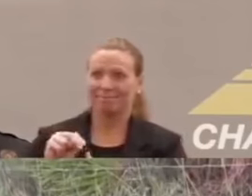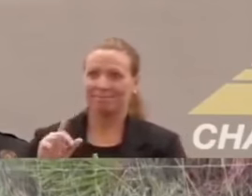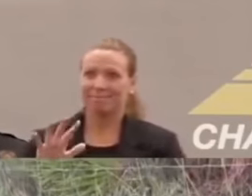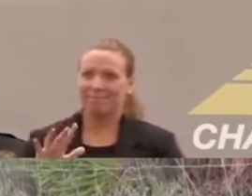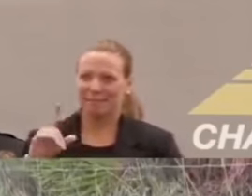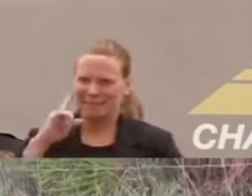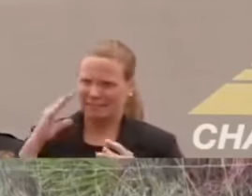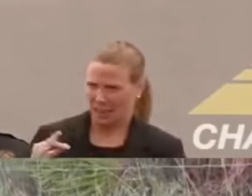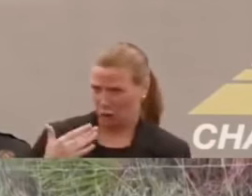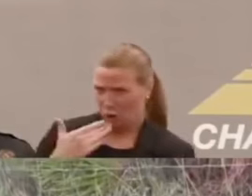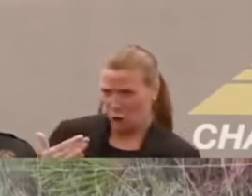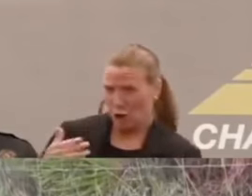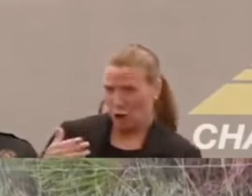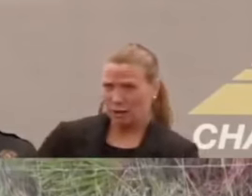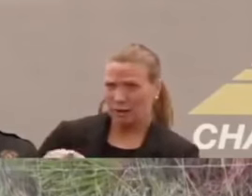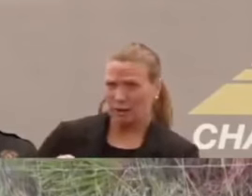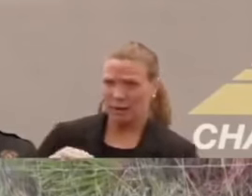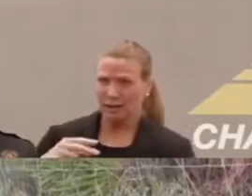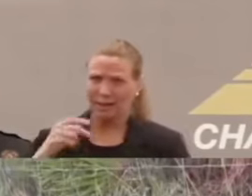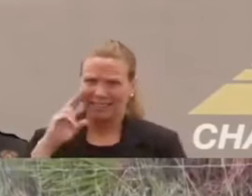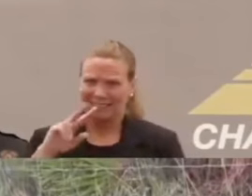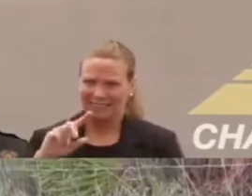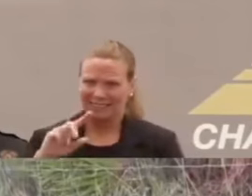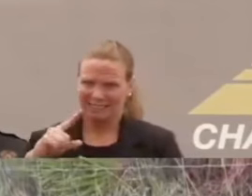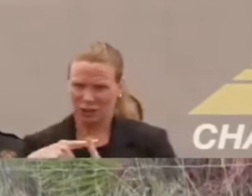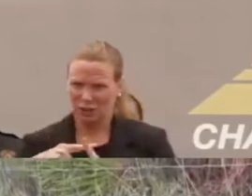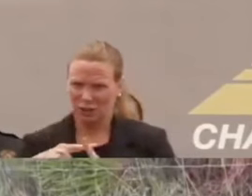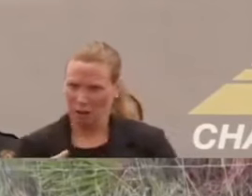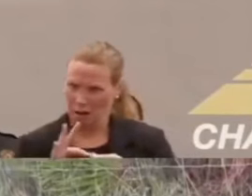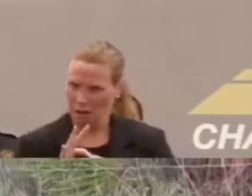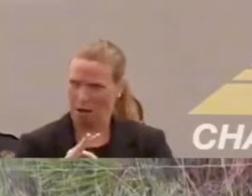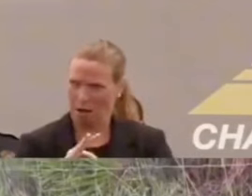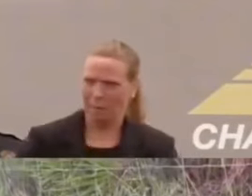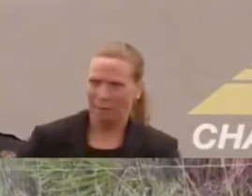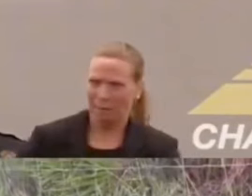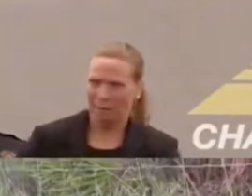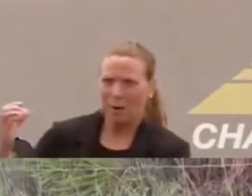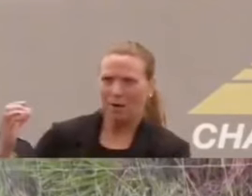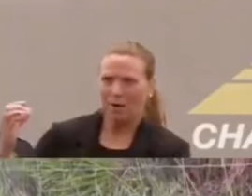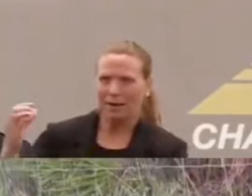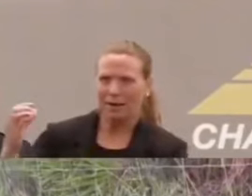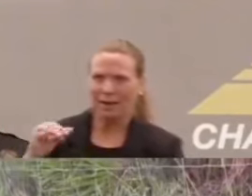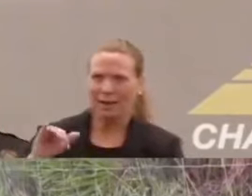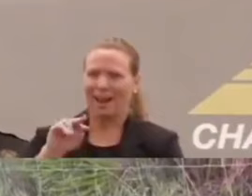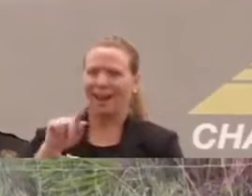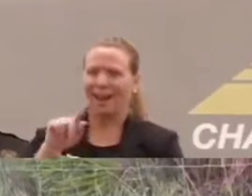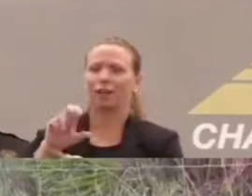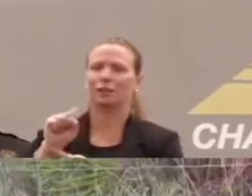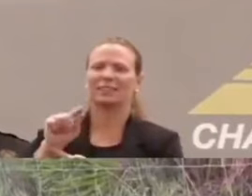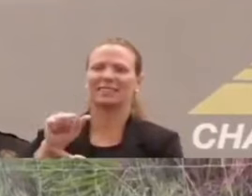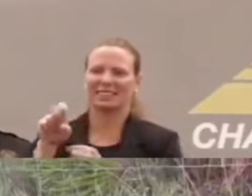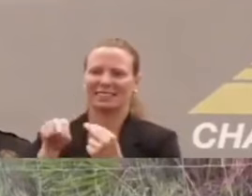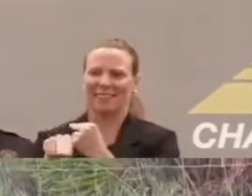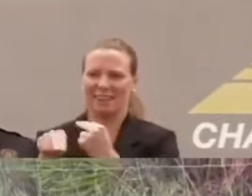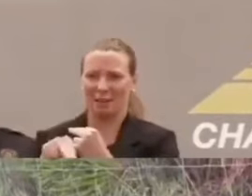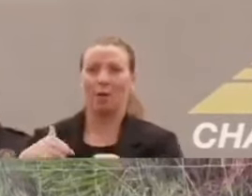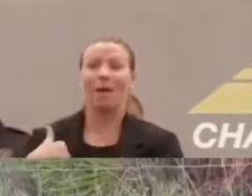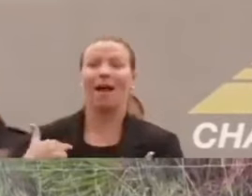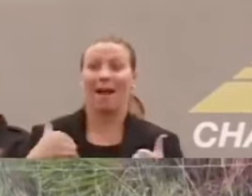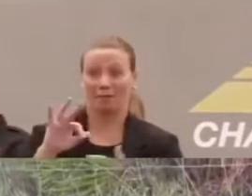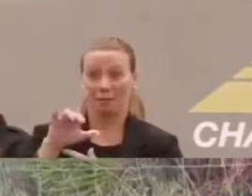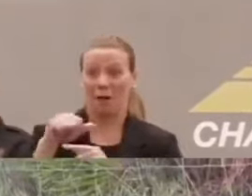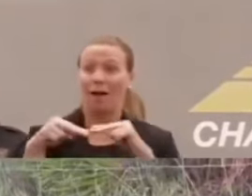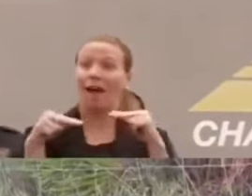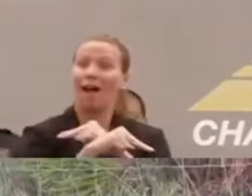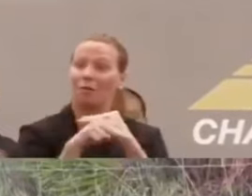and chain it to a post on the interstate. Well, we had a Florida Highway Patrol